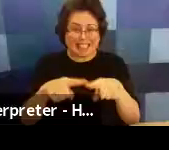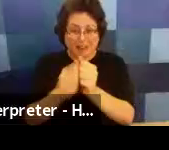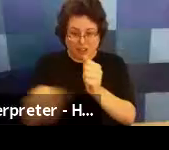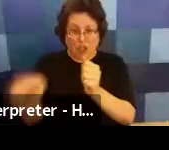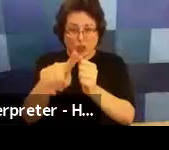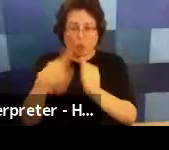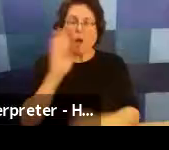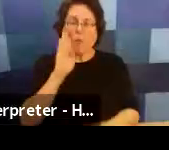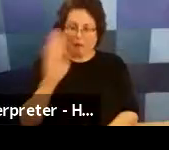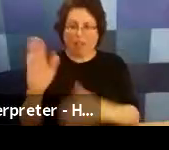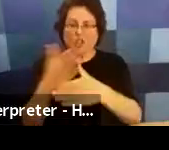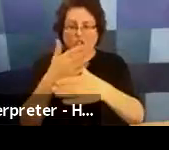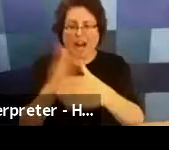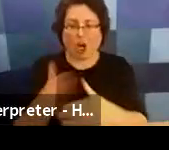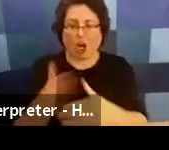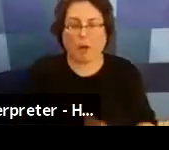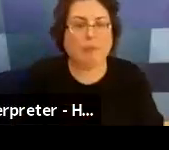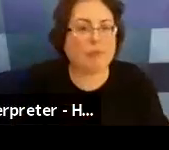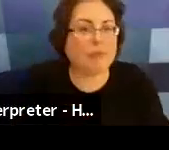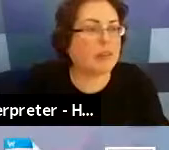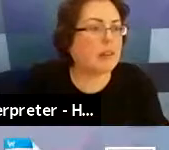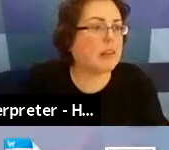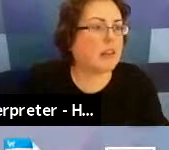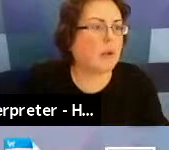do that.